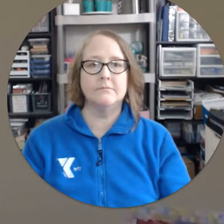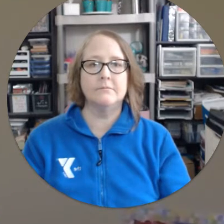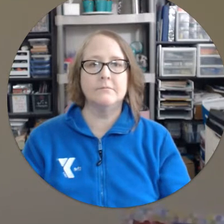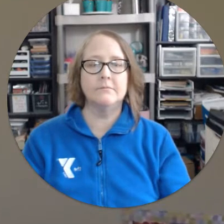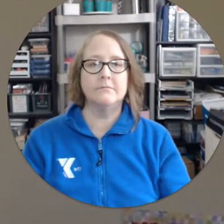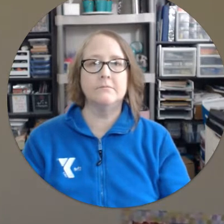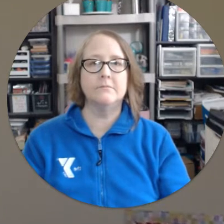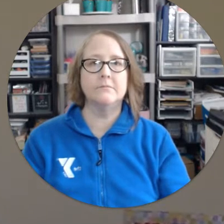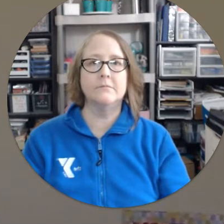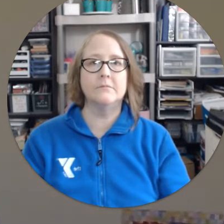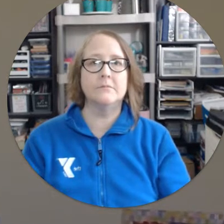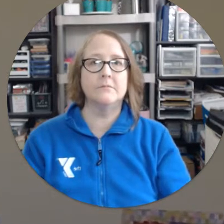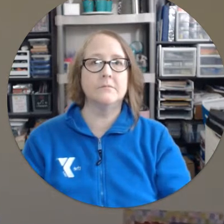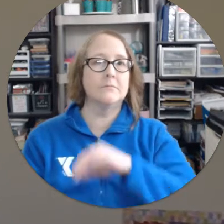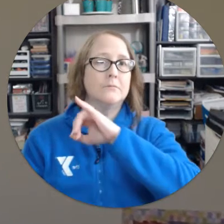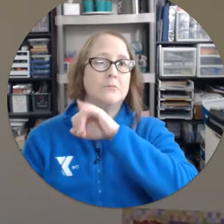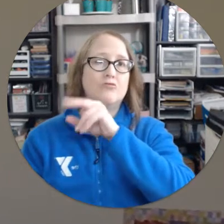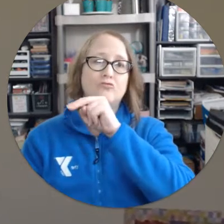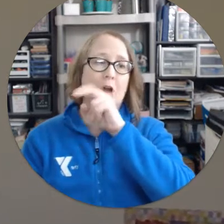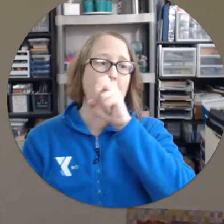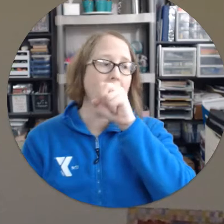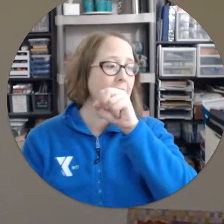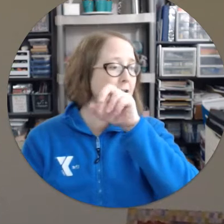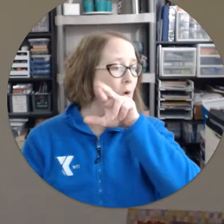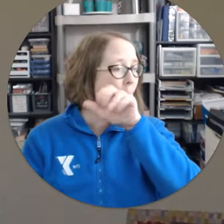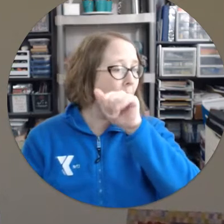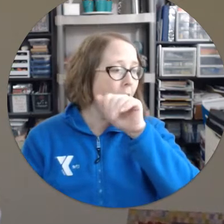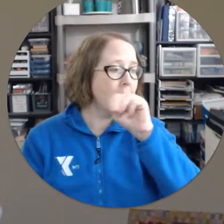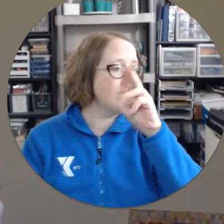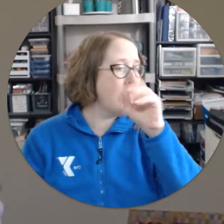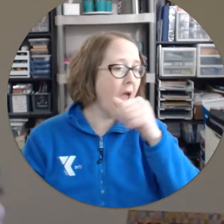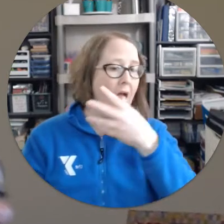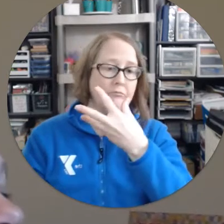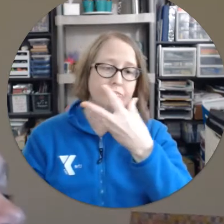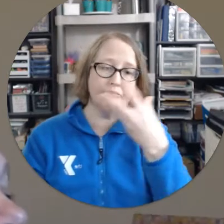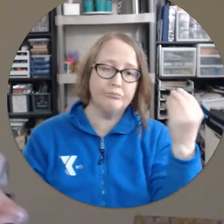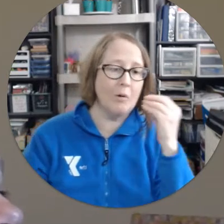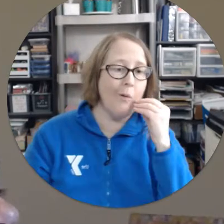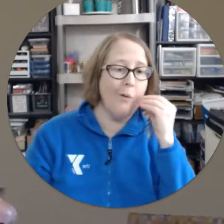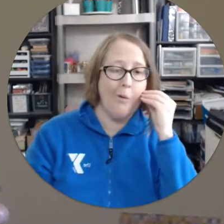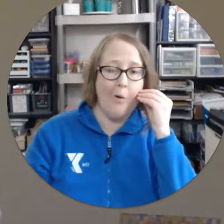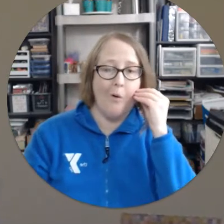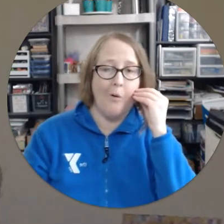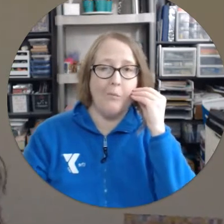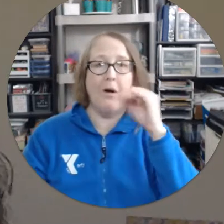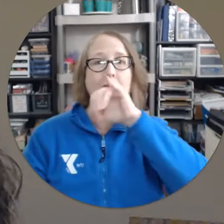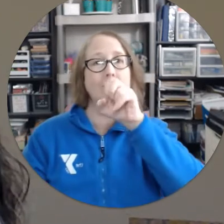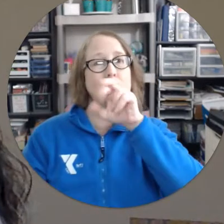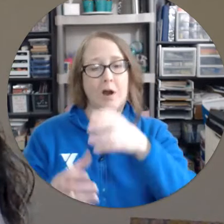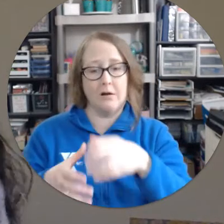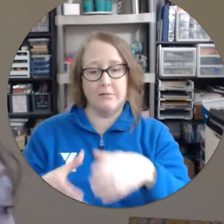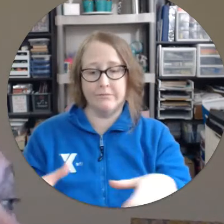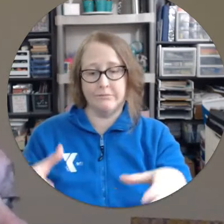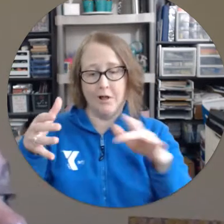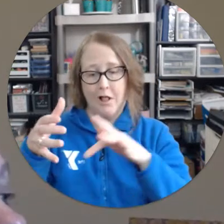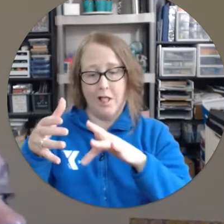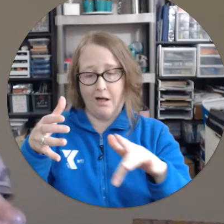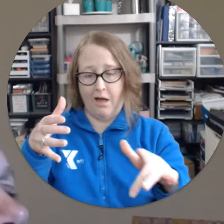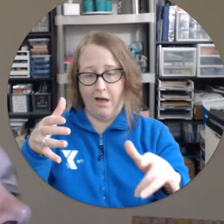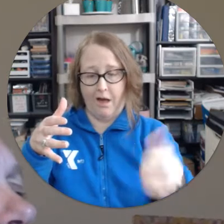But after Jenny and Leora and May went home, our jar looked even emptier to